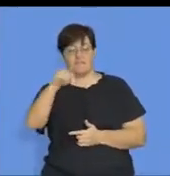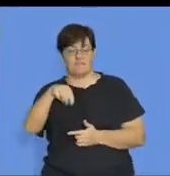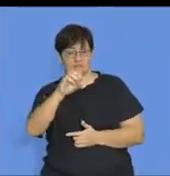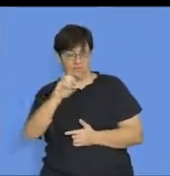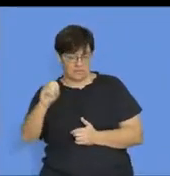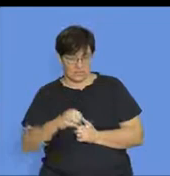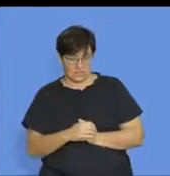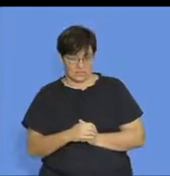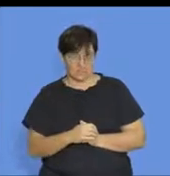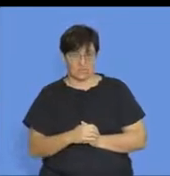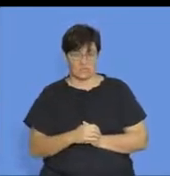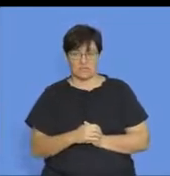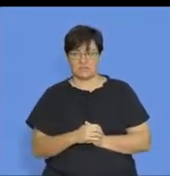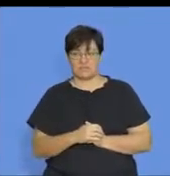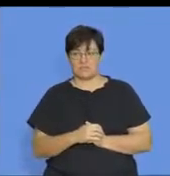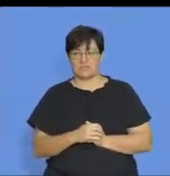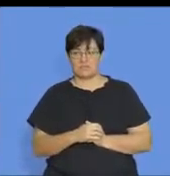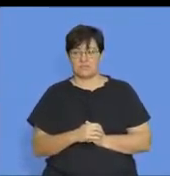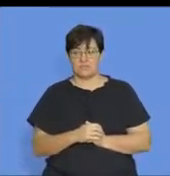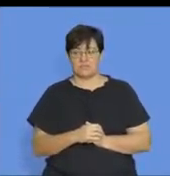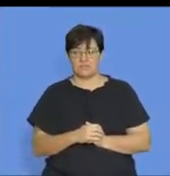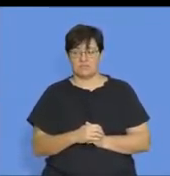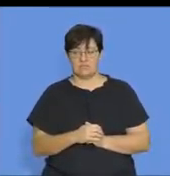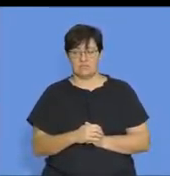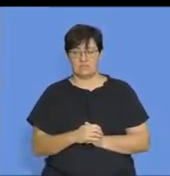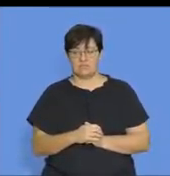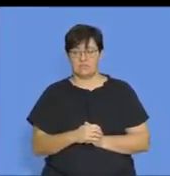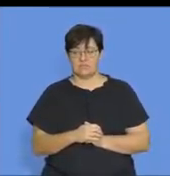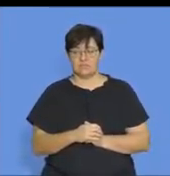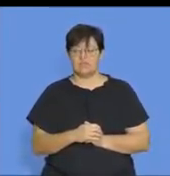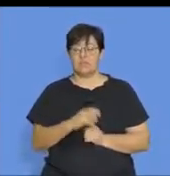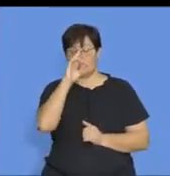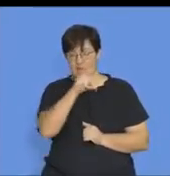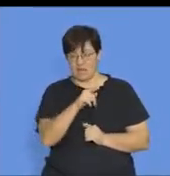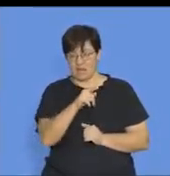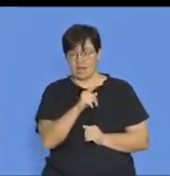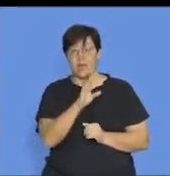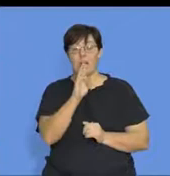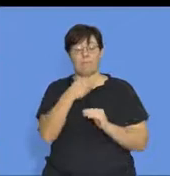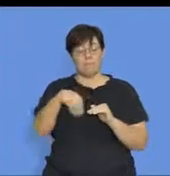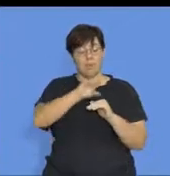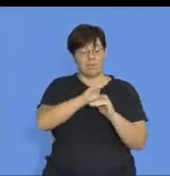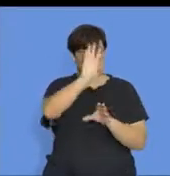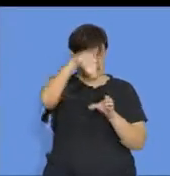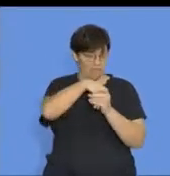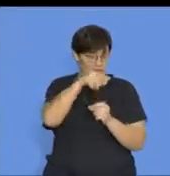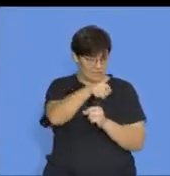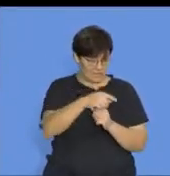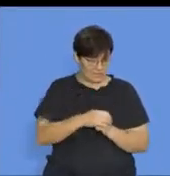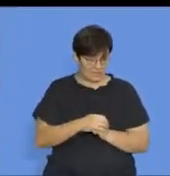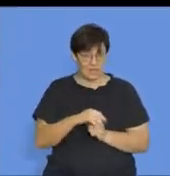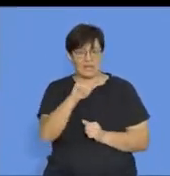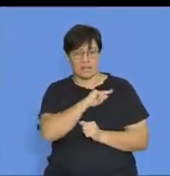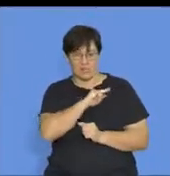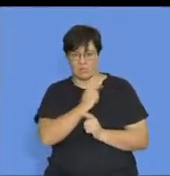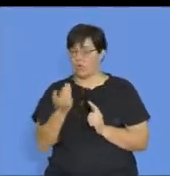195,000, so minus 195,000, right? And remember, this is including that bonus. That's why